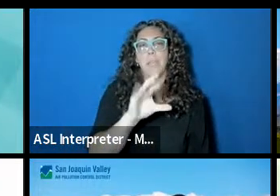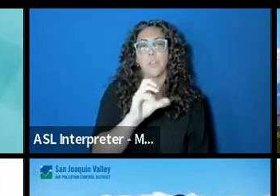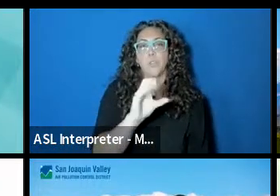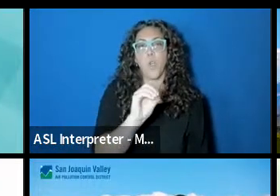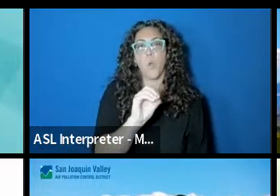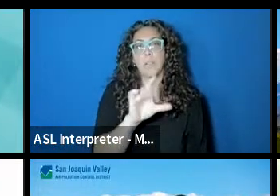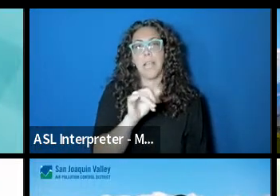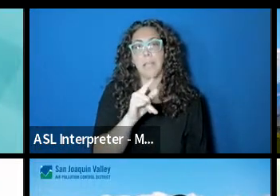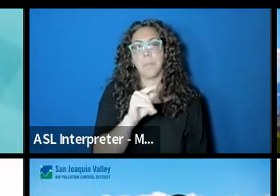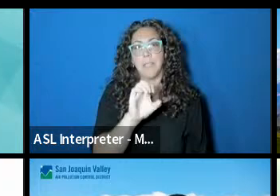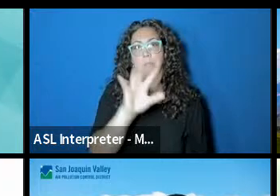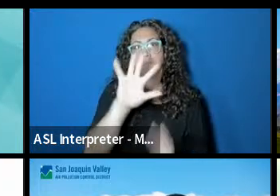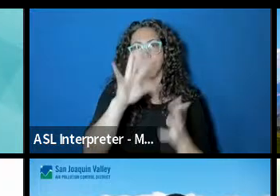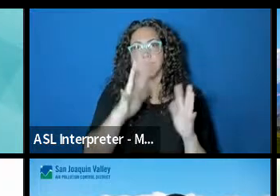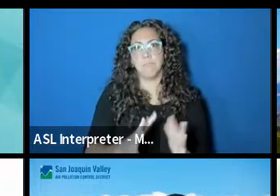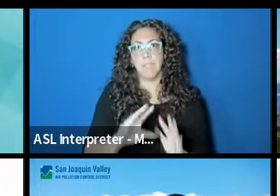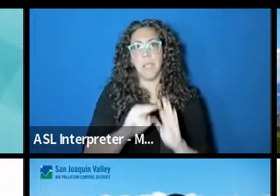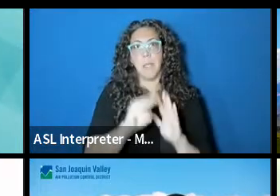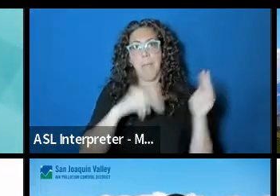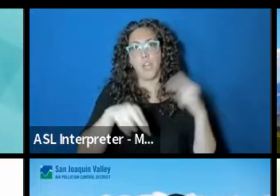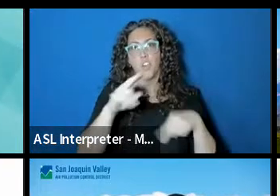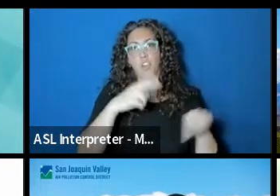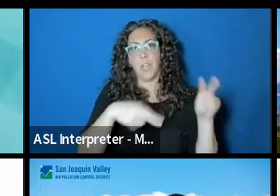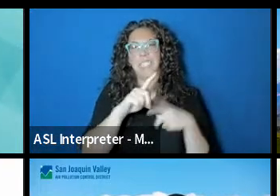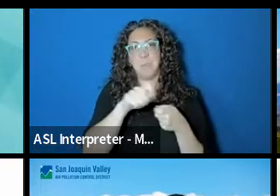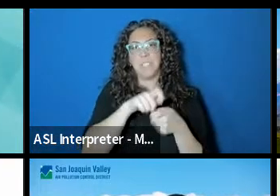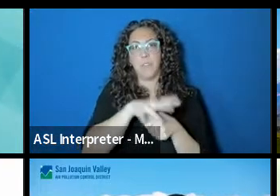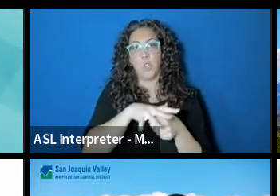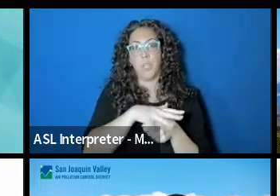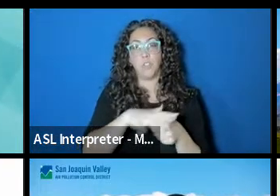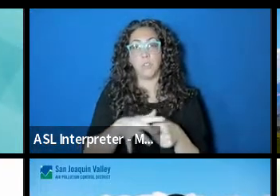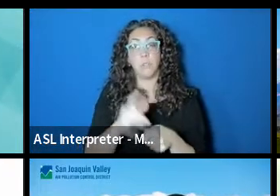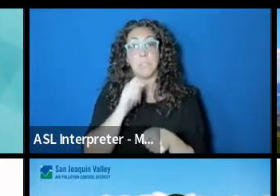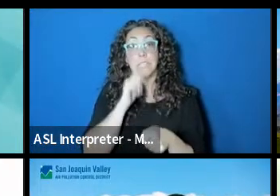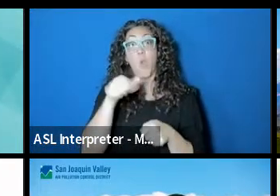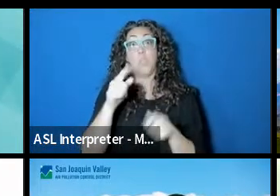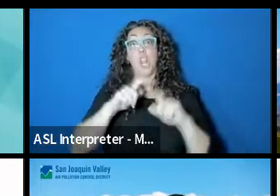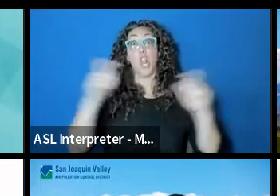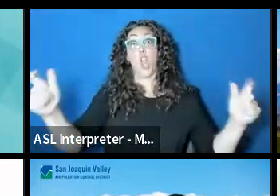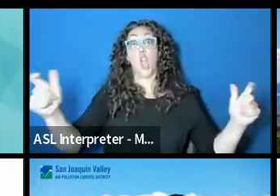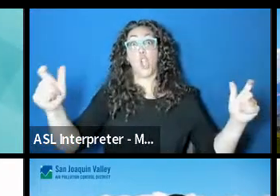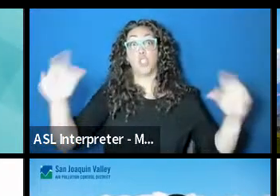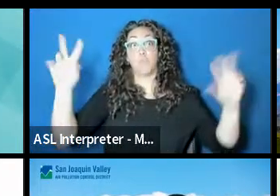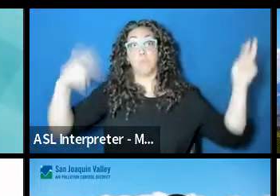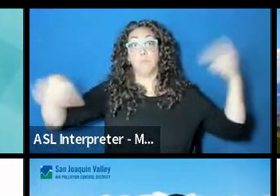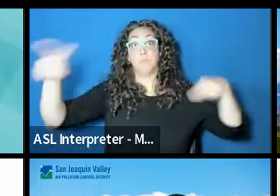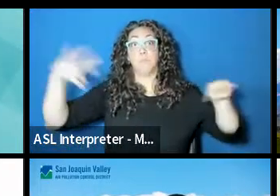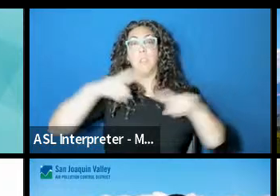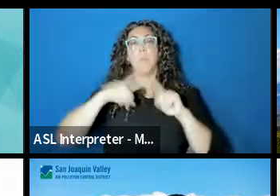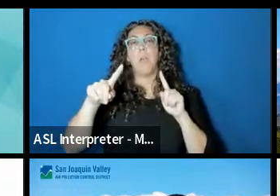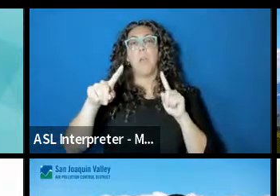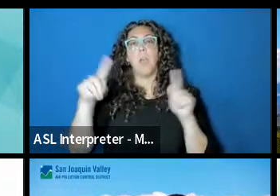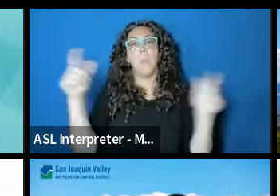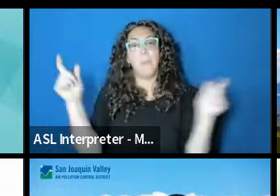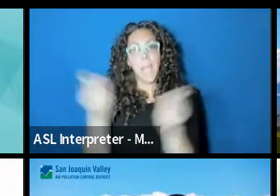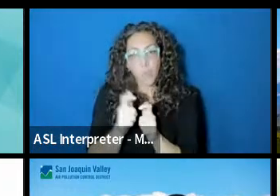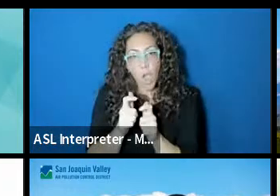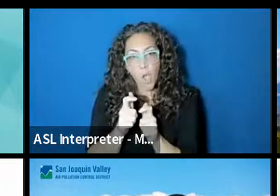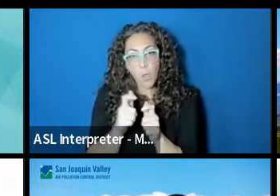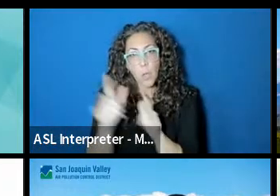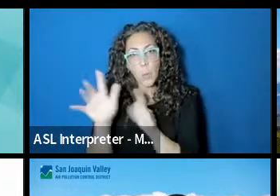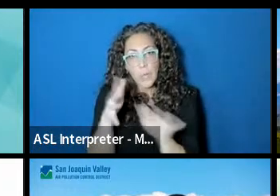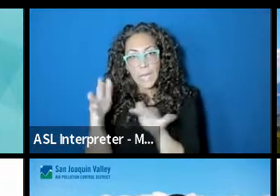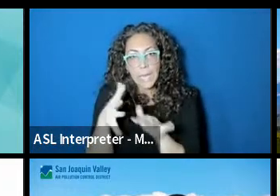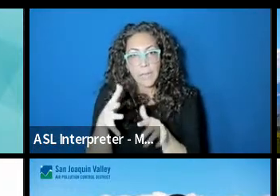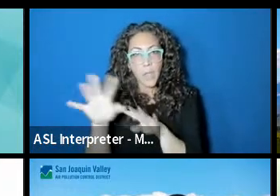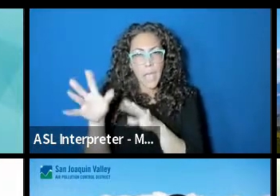specific locations and look at not only on a large scale where the wind directions are blowing, but really on a microclimate scale of like how wind is